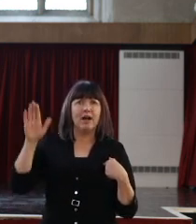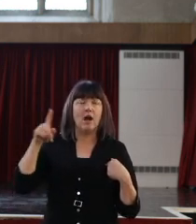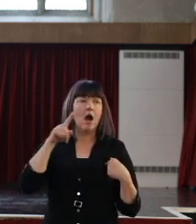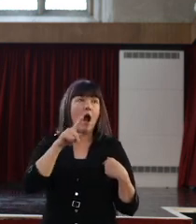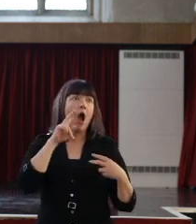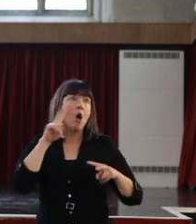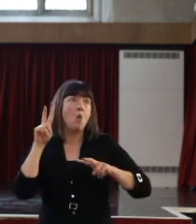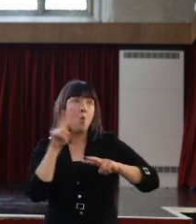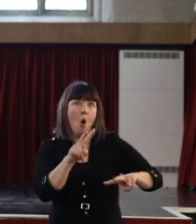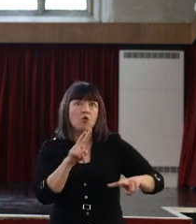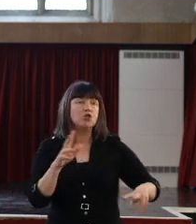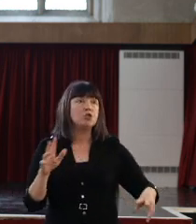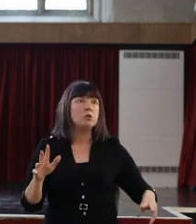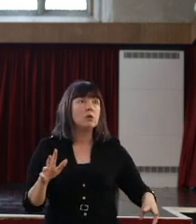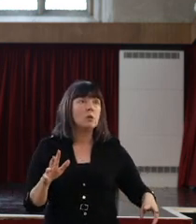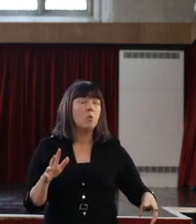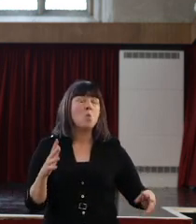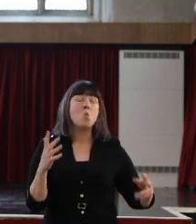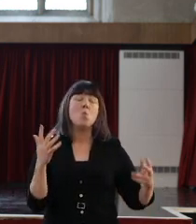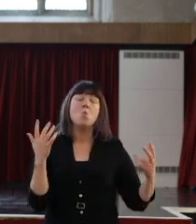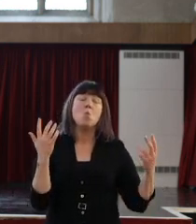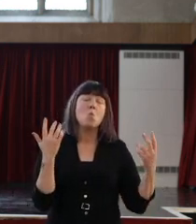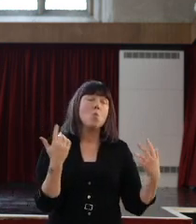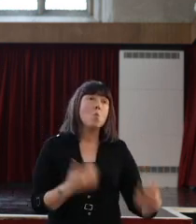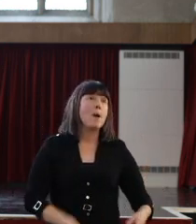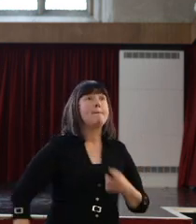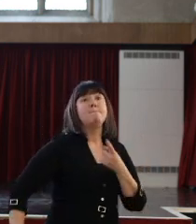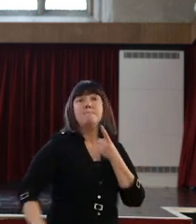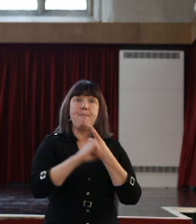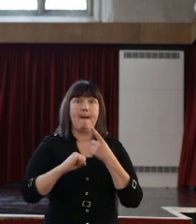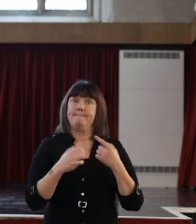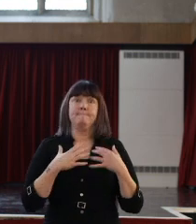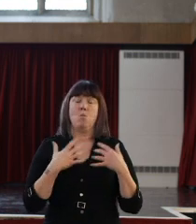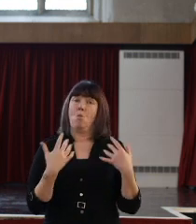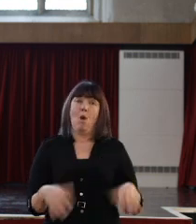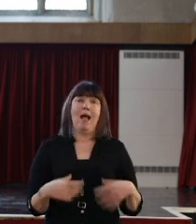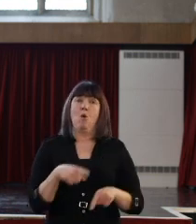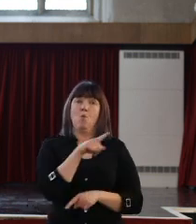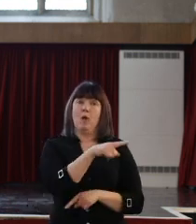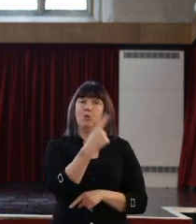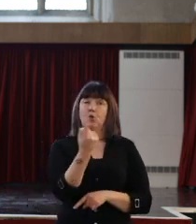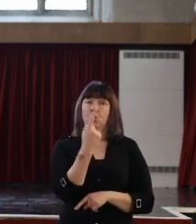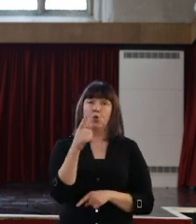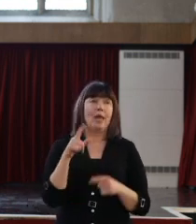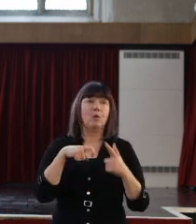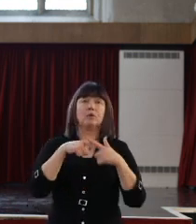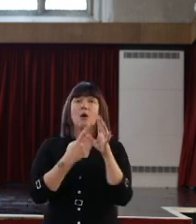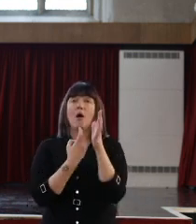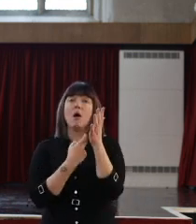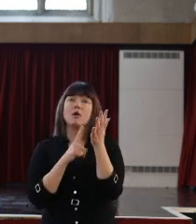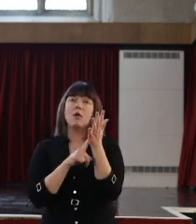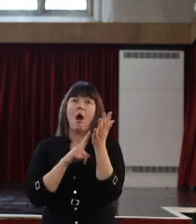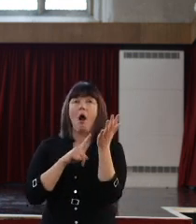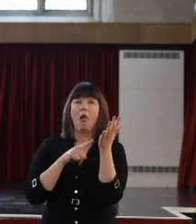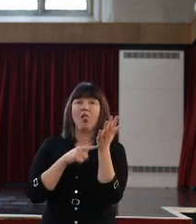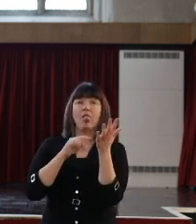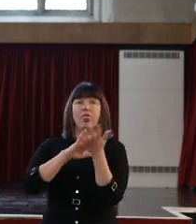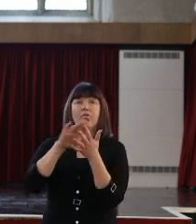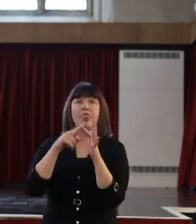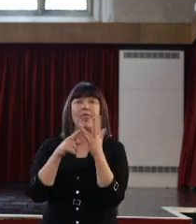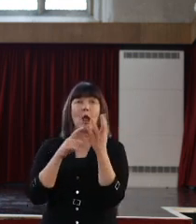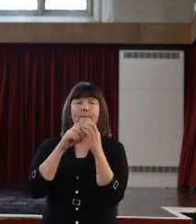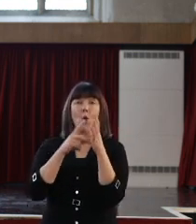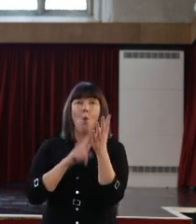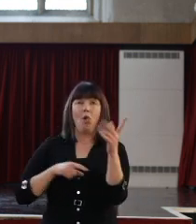It blew me away. Now, today, the cast looks like an embarrassment of riches. Carl Theobald, a brilliant comic actor who's appeared in Green